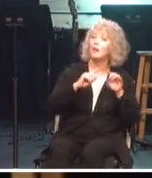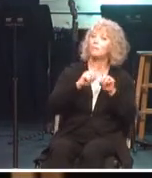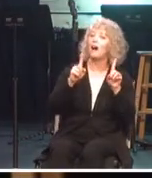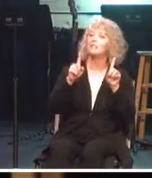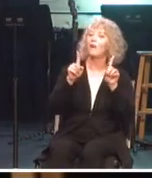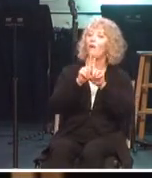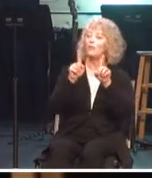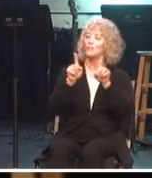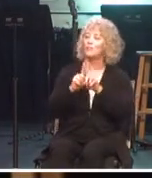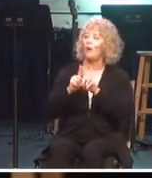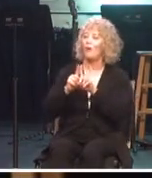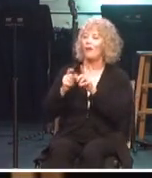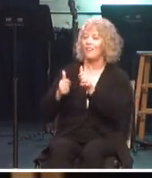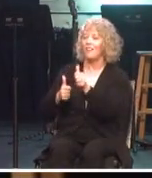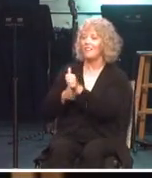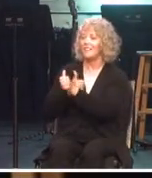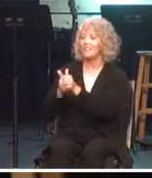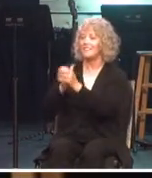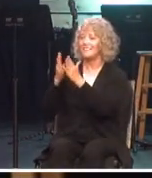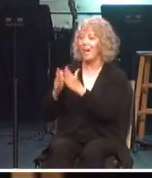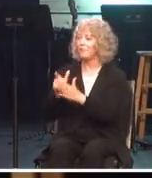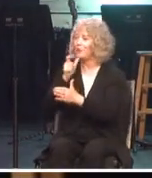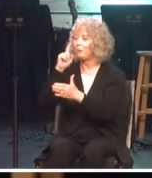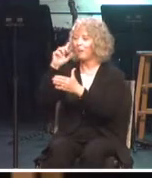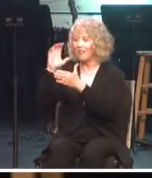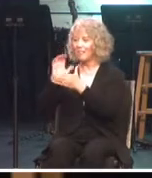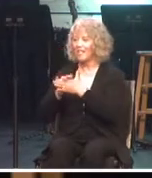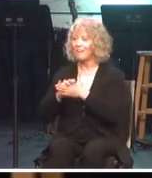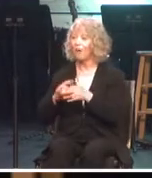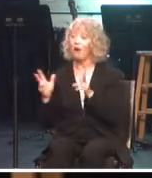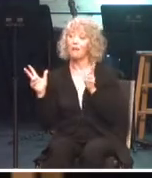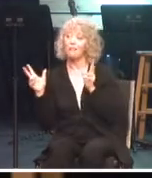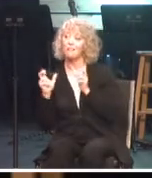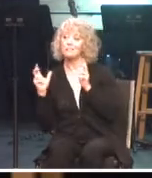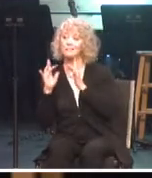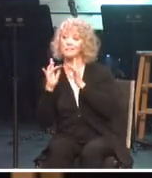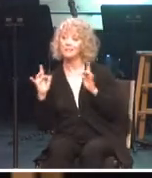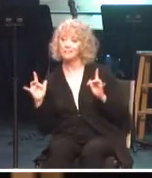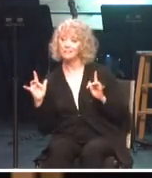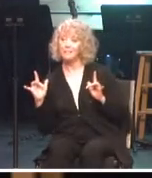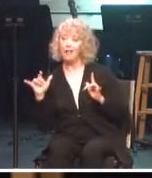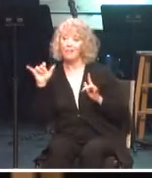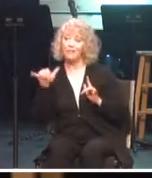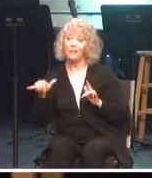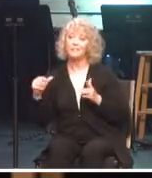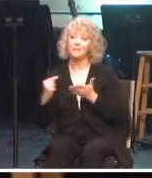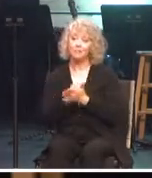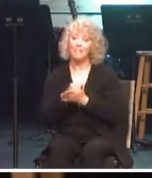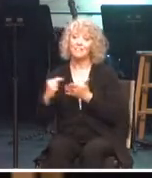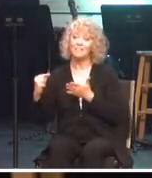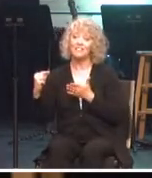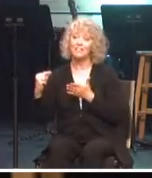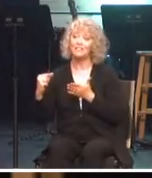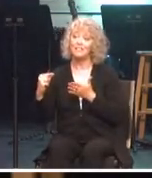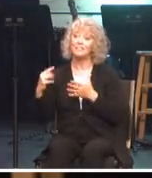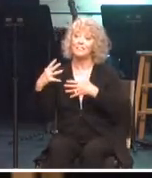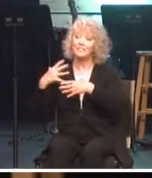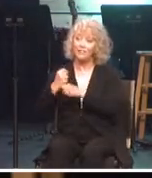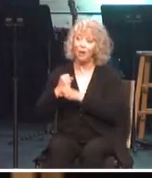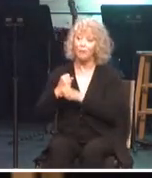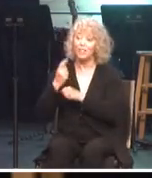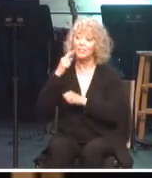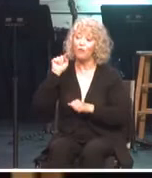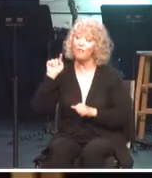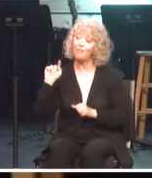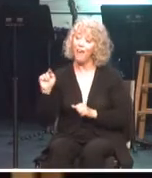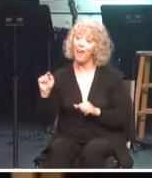own disciples are listening too. And this message, this gospel summary, is also